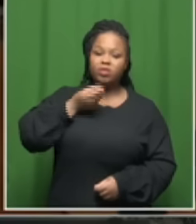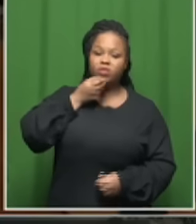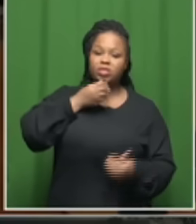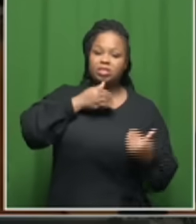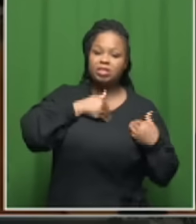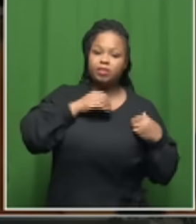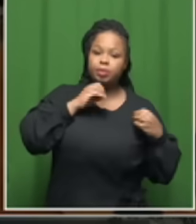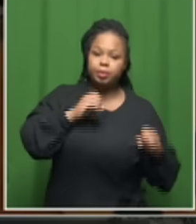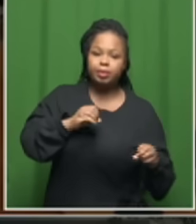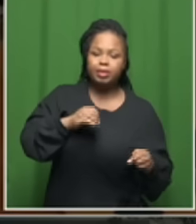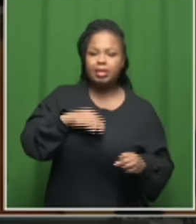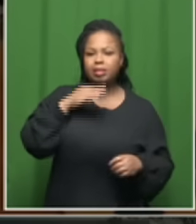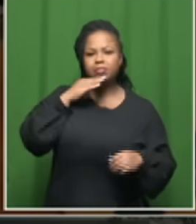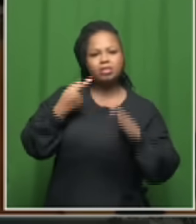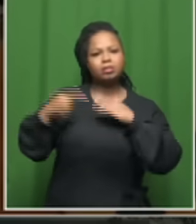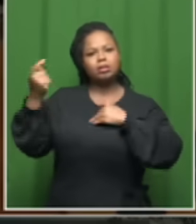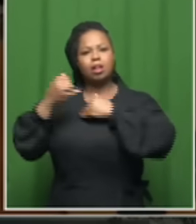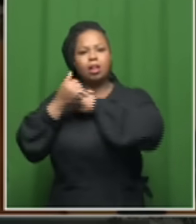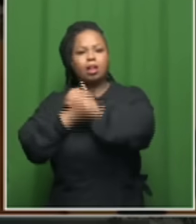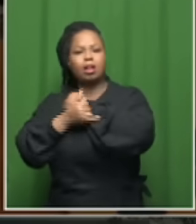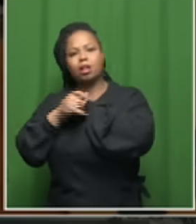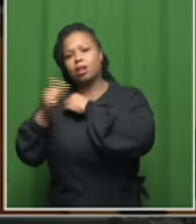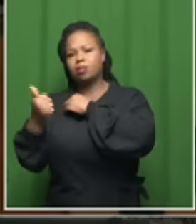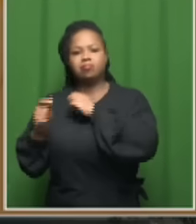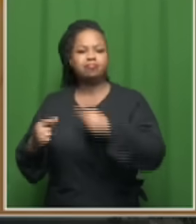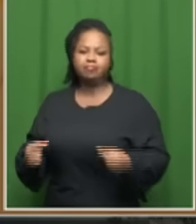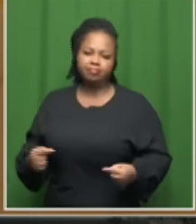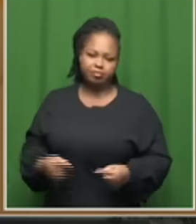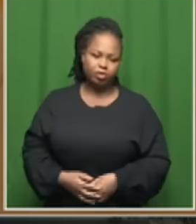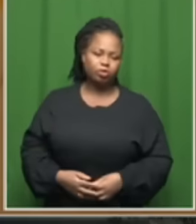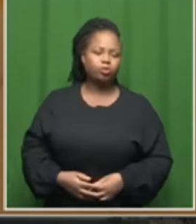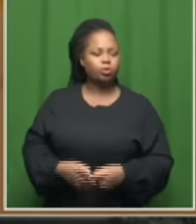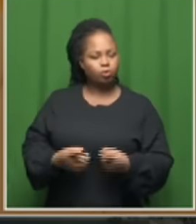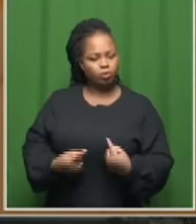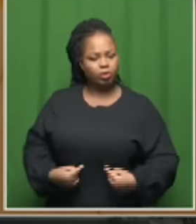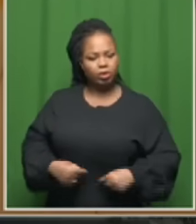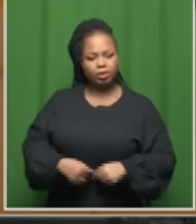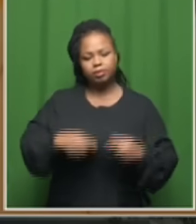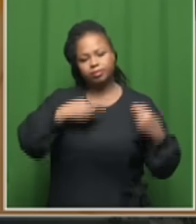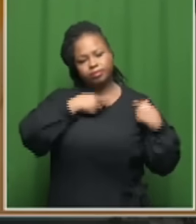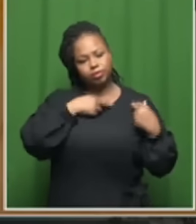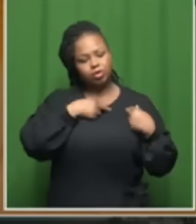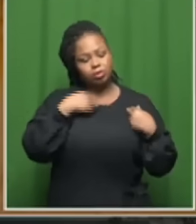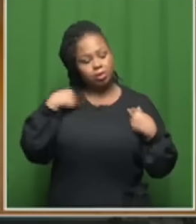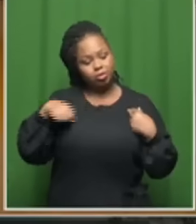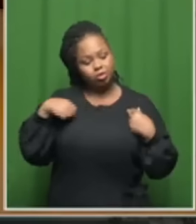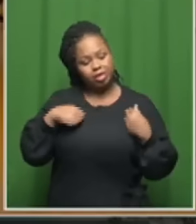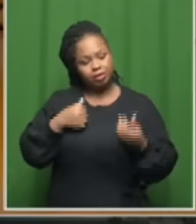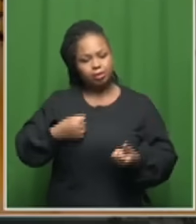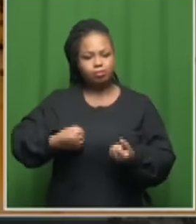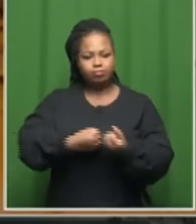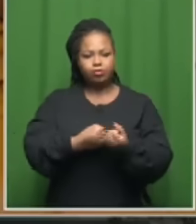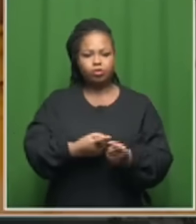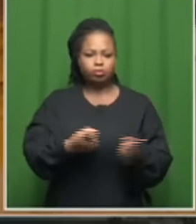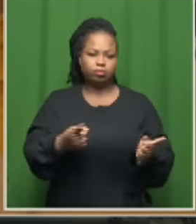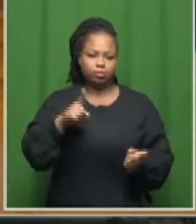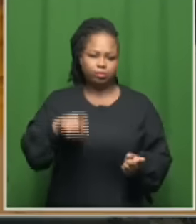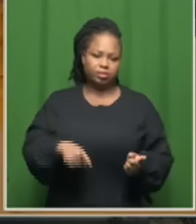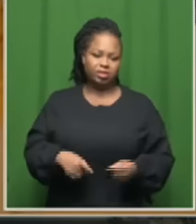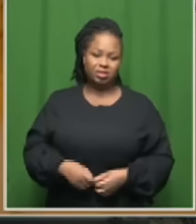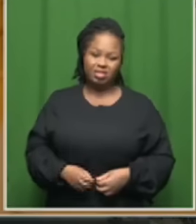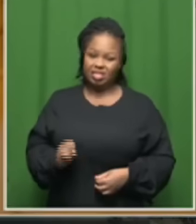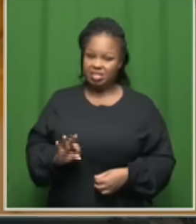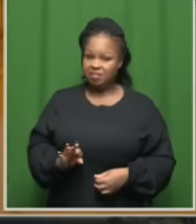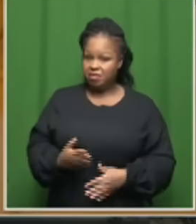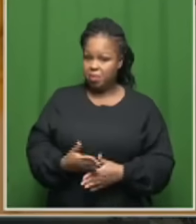meet those particular standards. Therefore, it is our duty to support these municipalities, but where they don't do the work, we